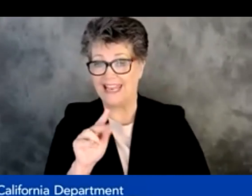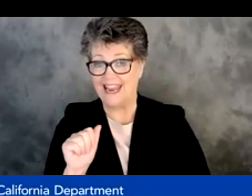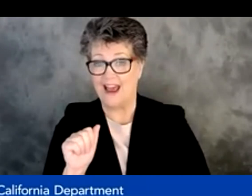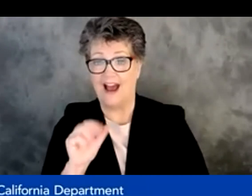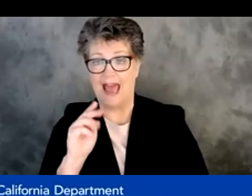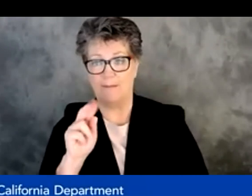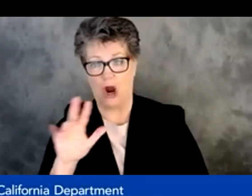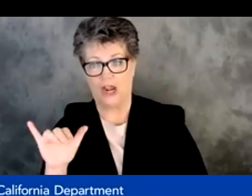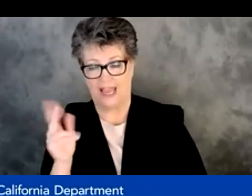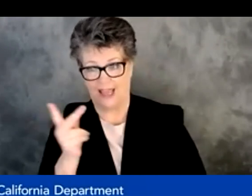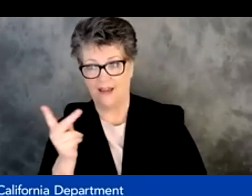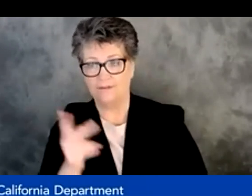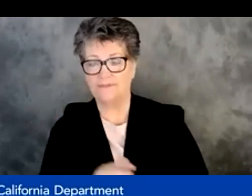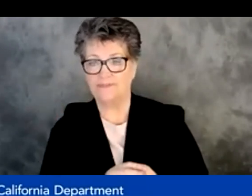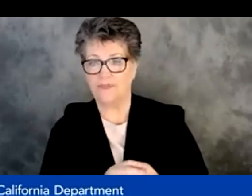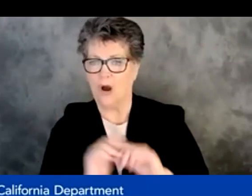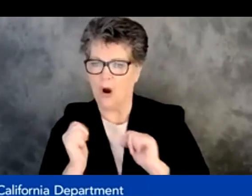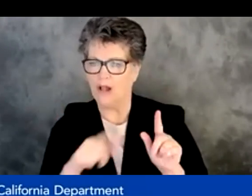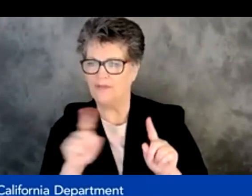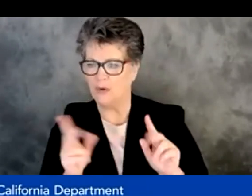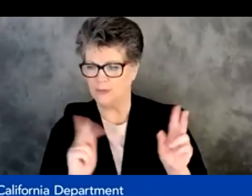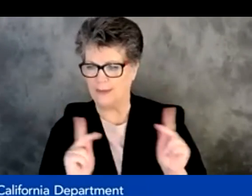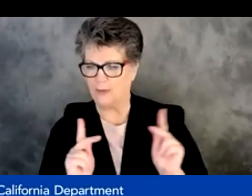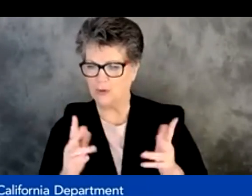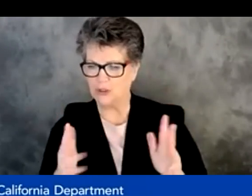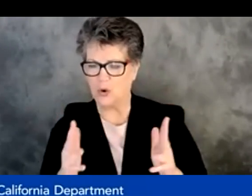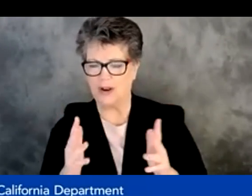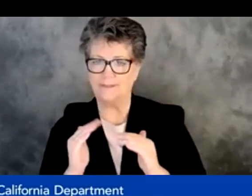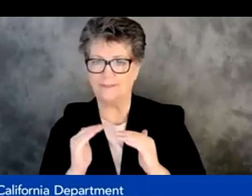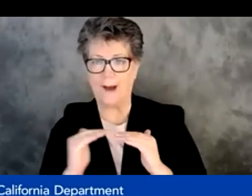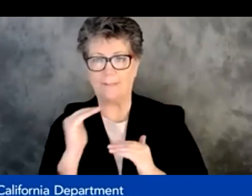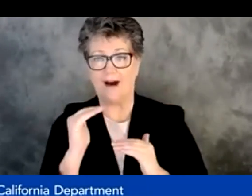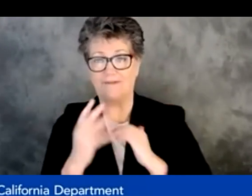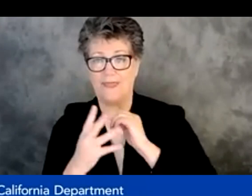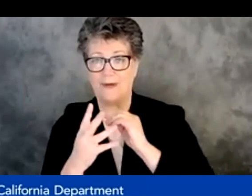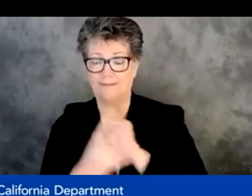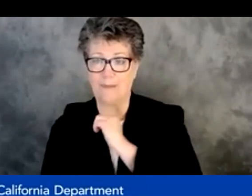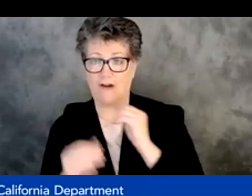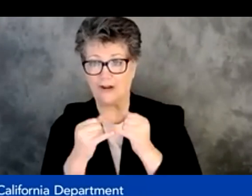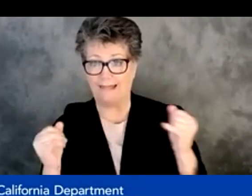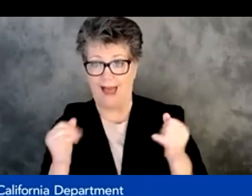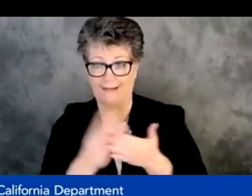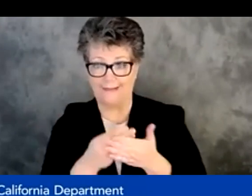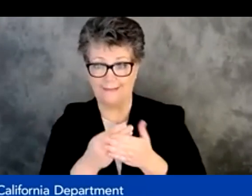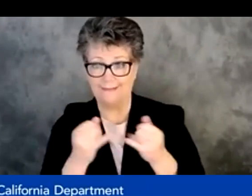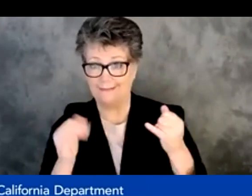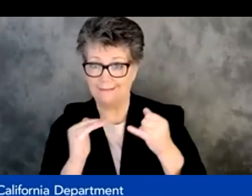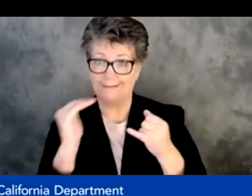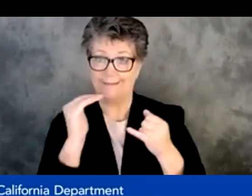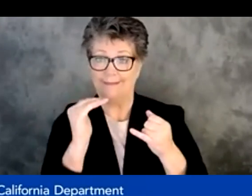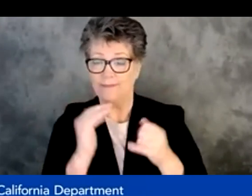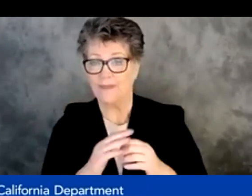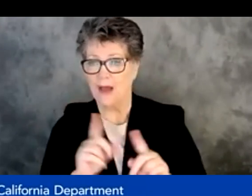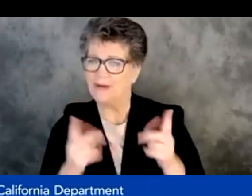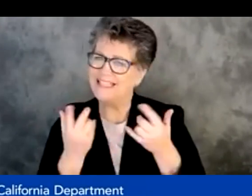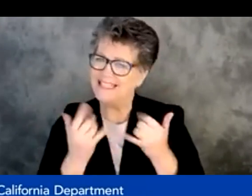about all of those folks who are sort of above the poverty line, the official poverty line, but